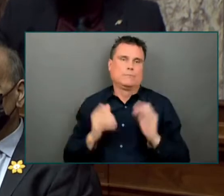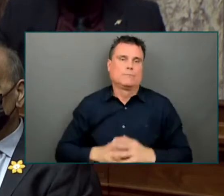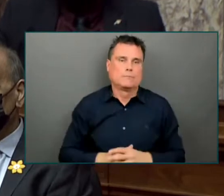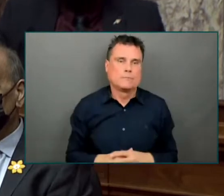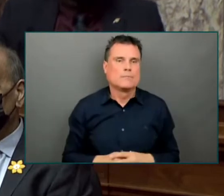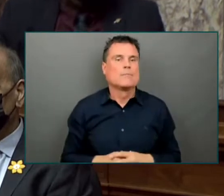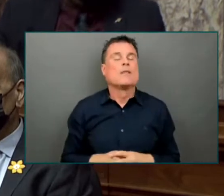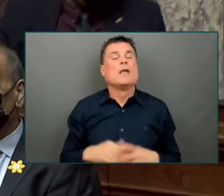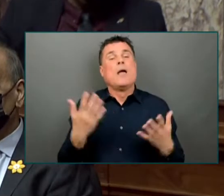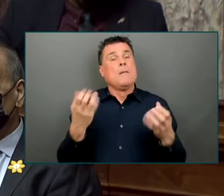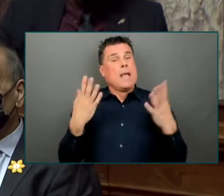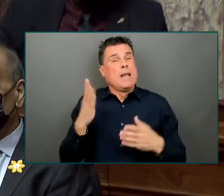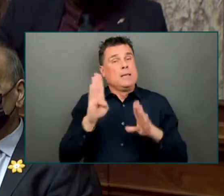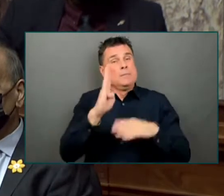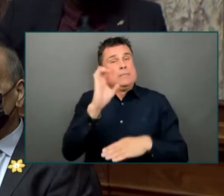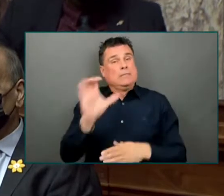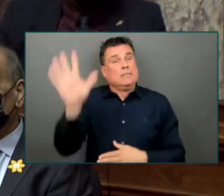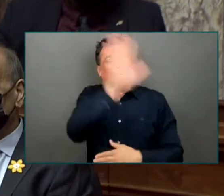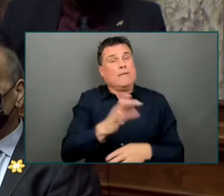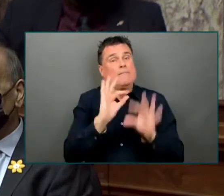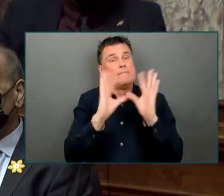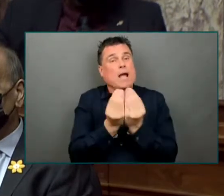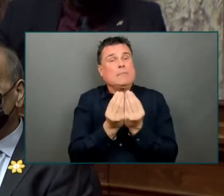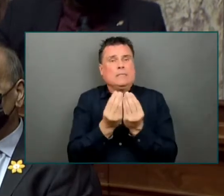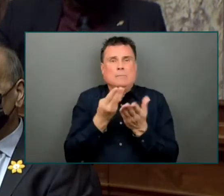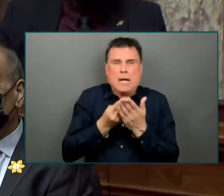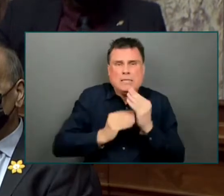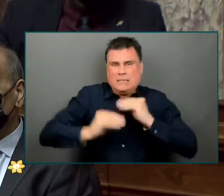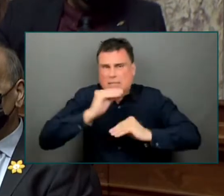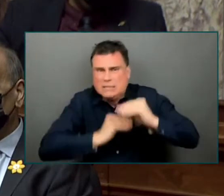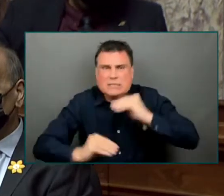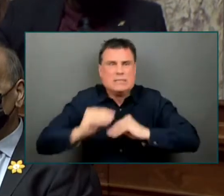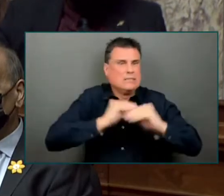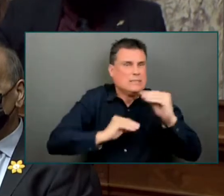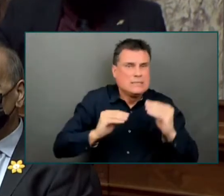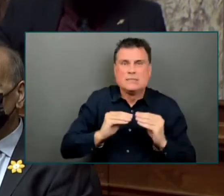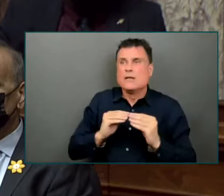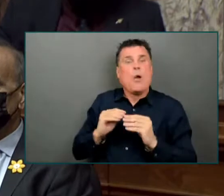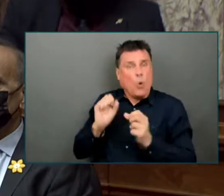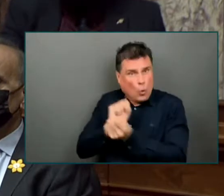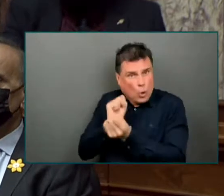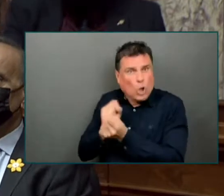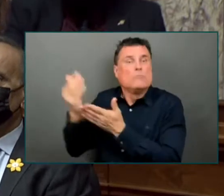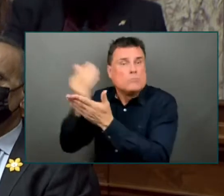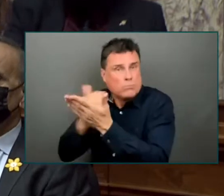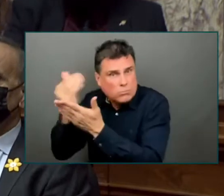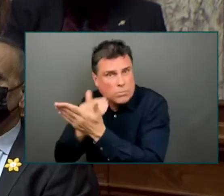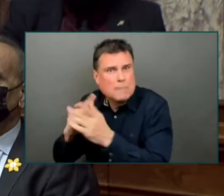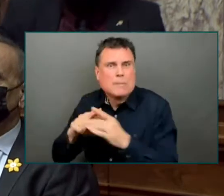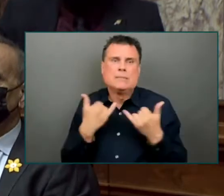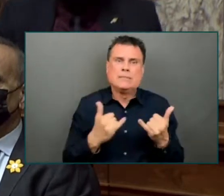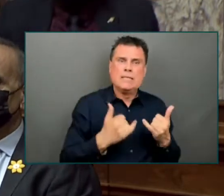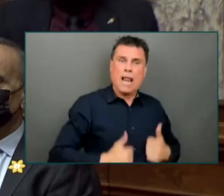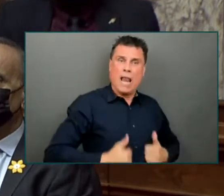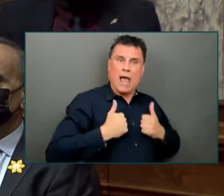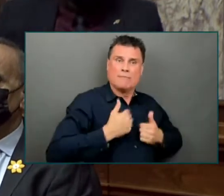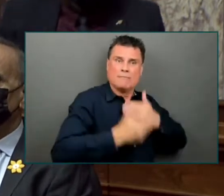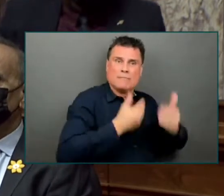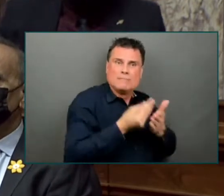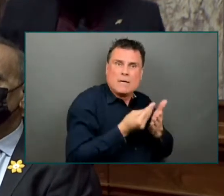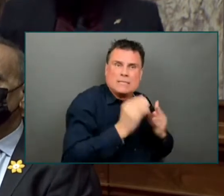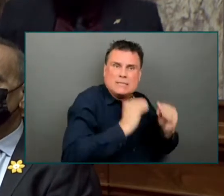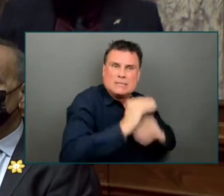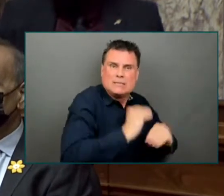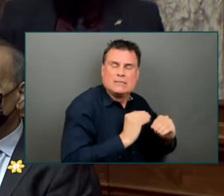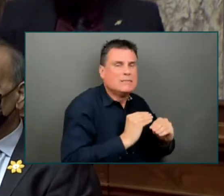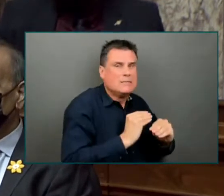workers. The Housing Hub within BC Housing brings government, nonprofits, communities, and private sector partners